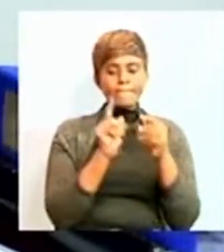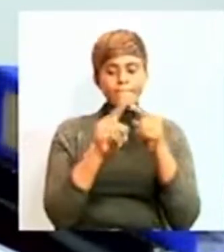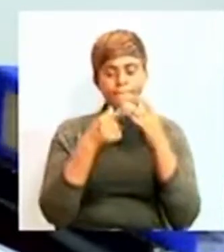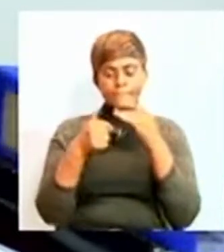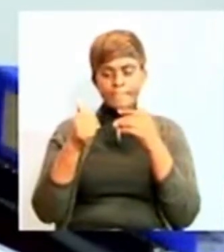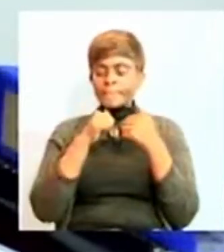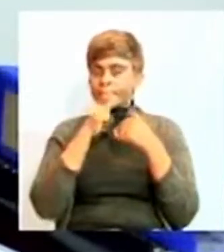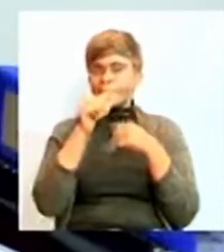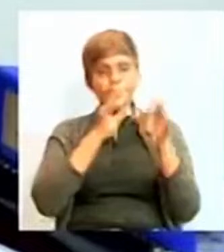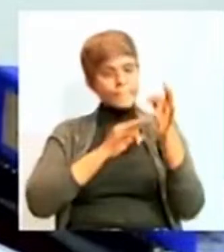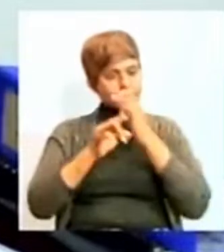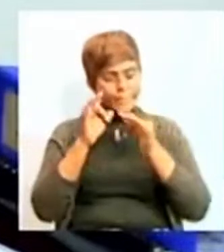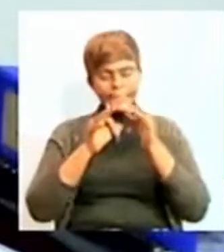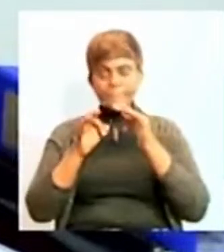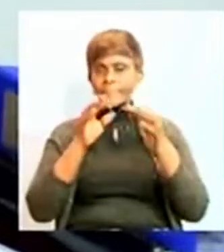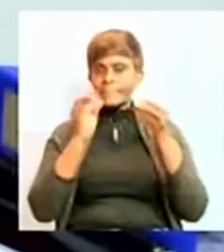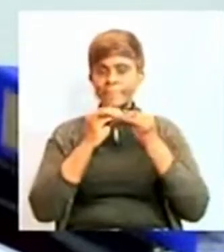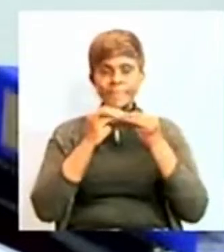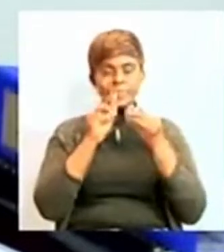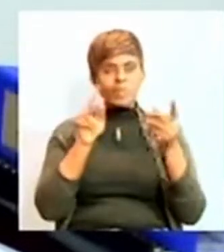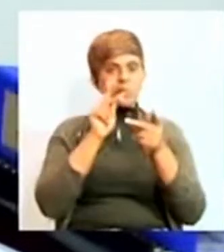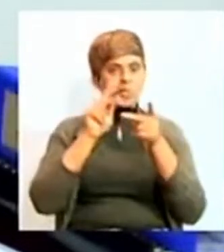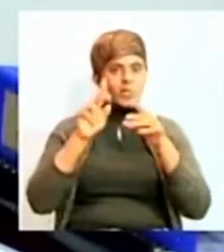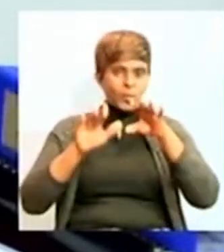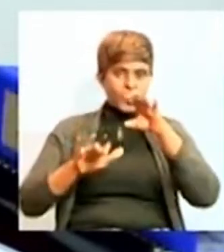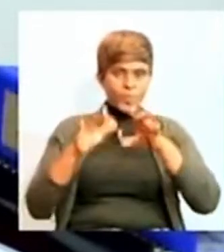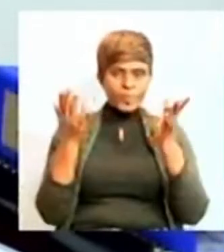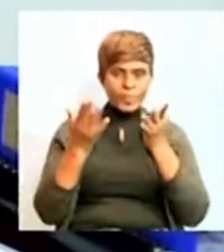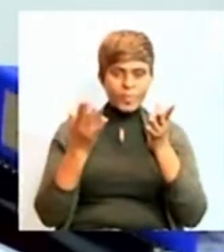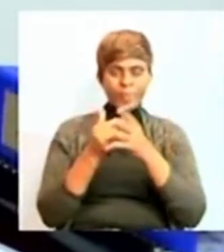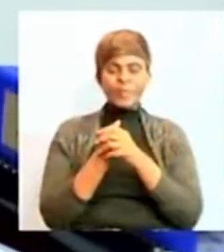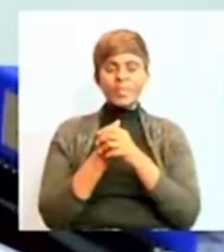not highlighted the actual balance?